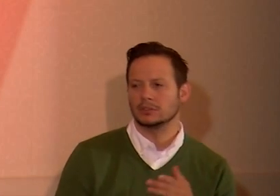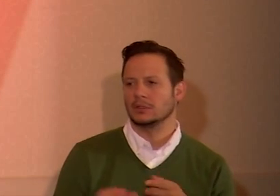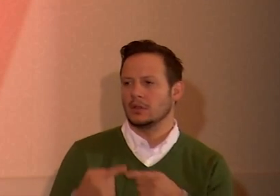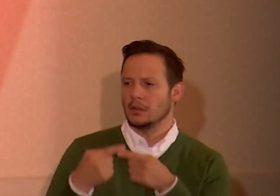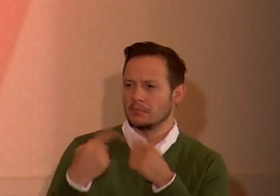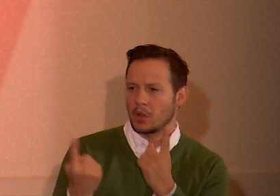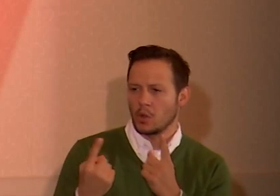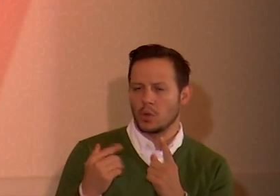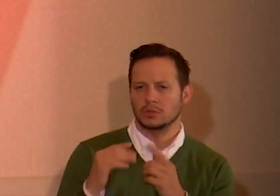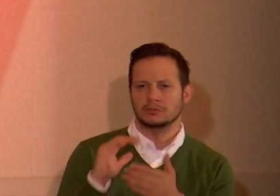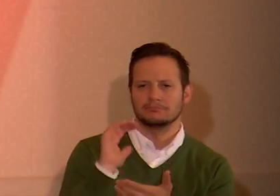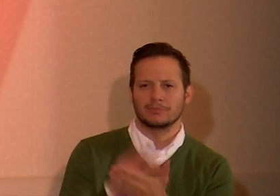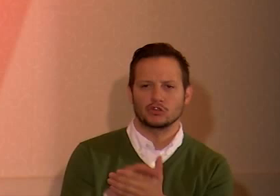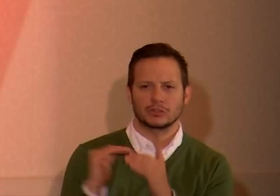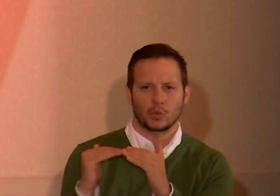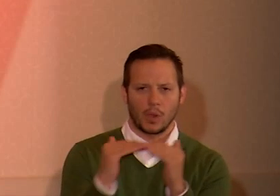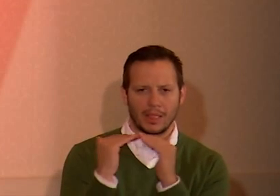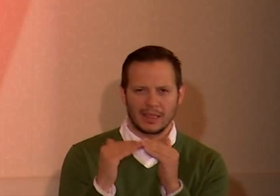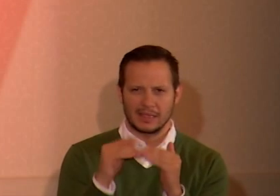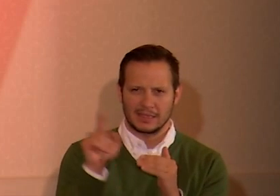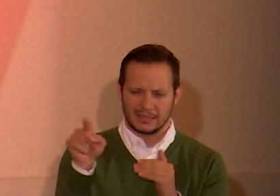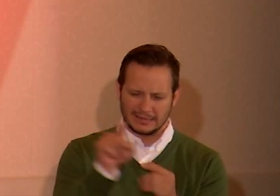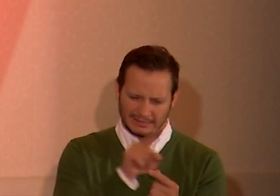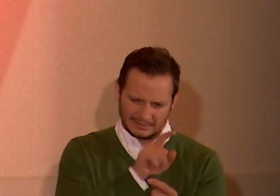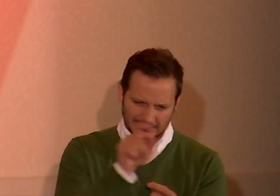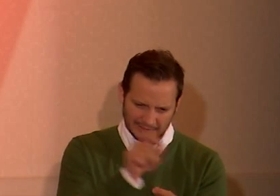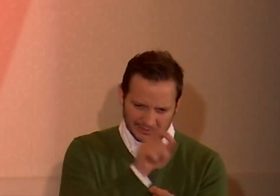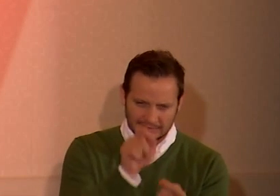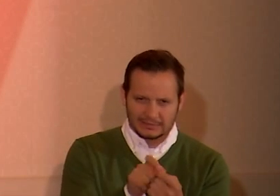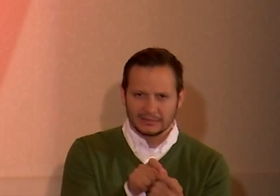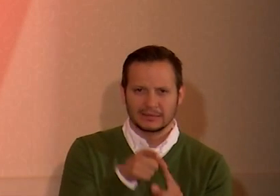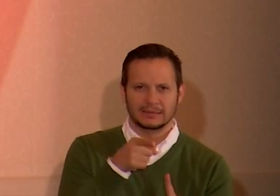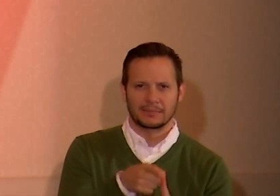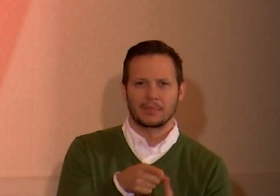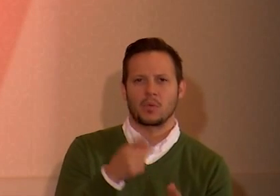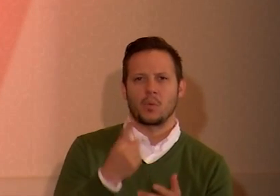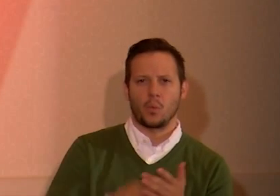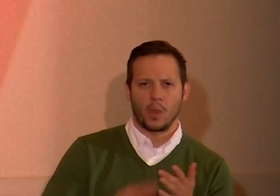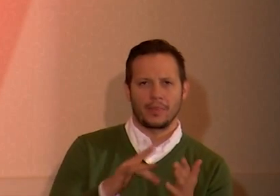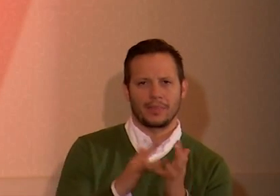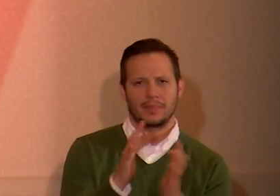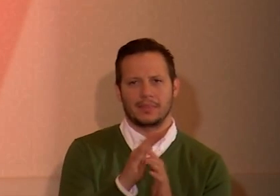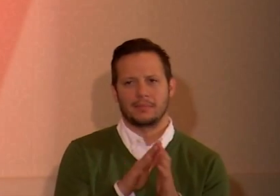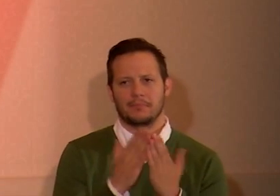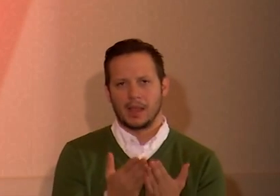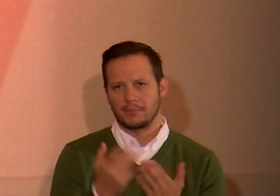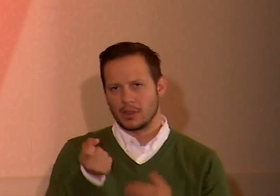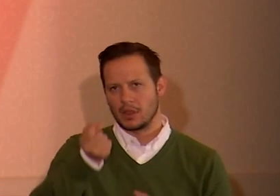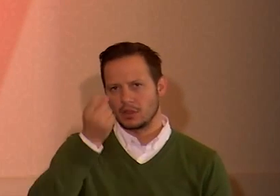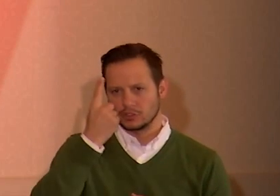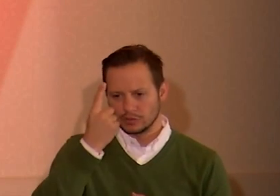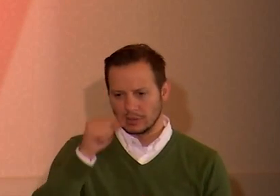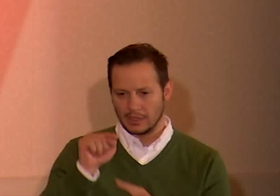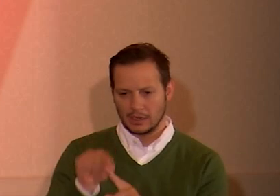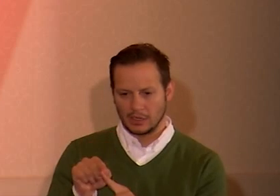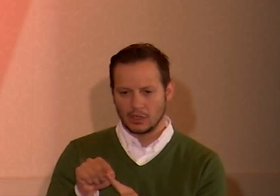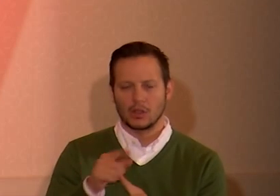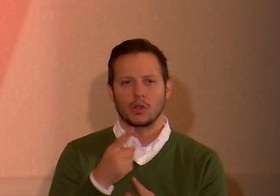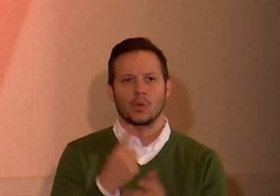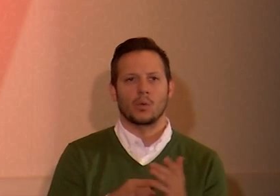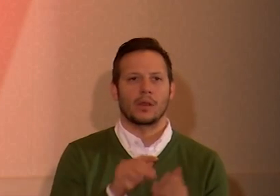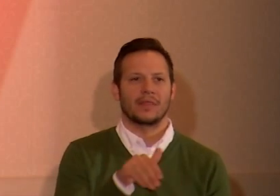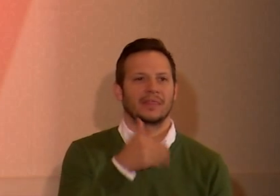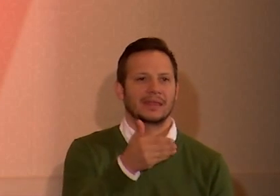marriage equality. It drills down very deeply to explain what the Bible, properly understood, tells us should be the next